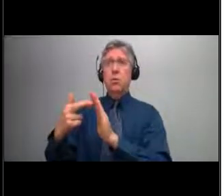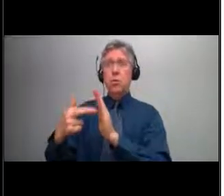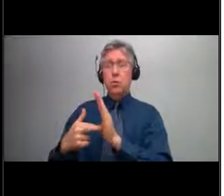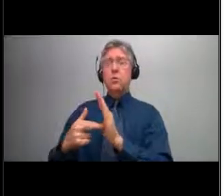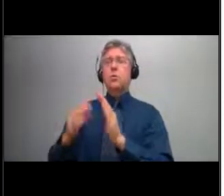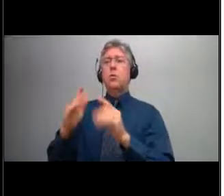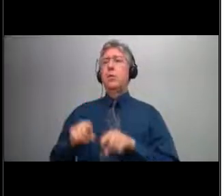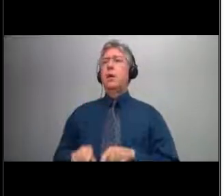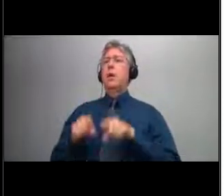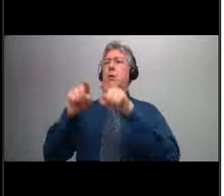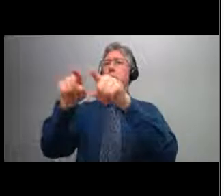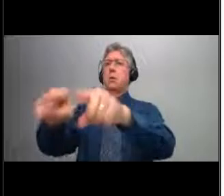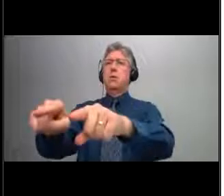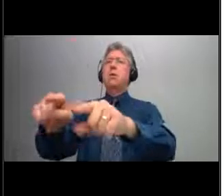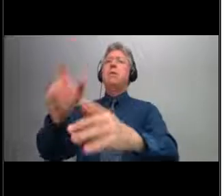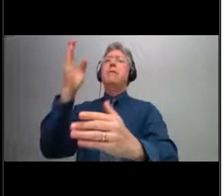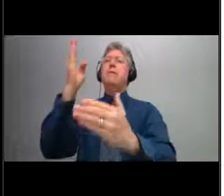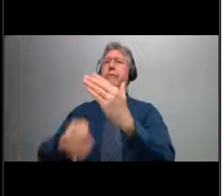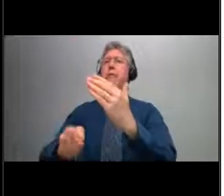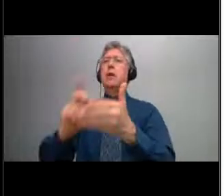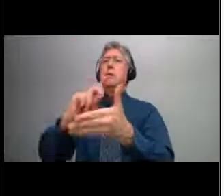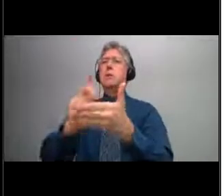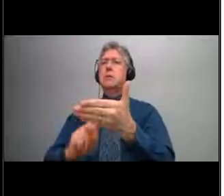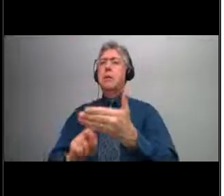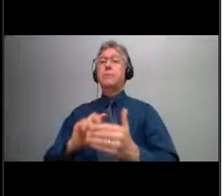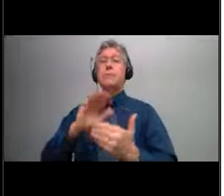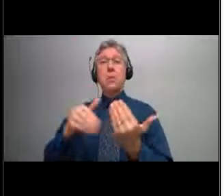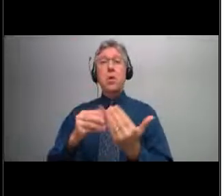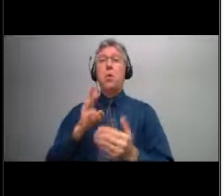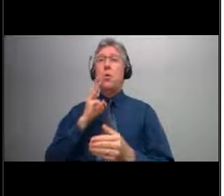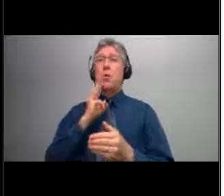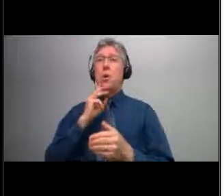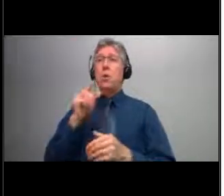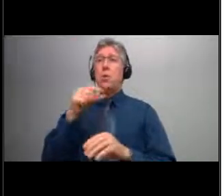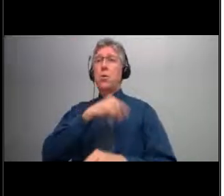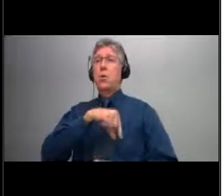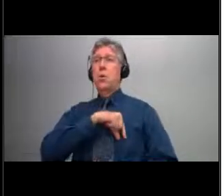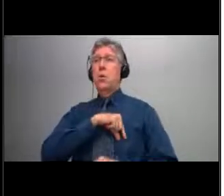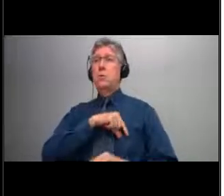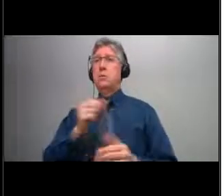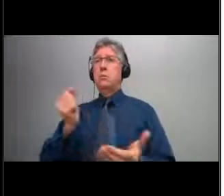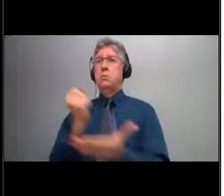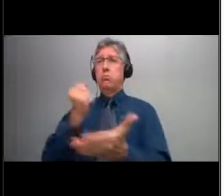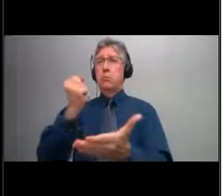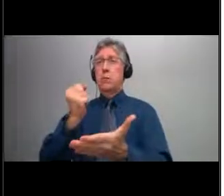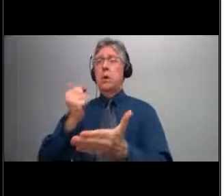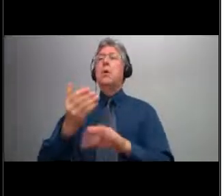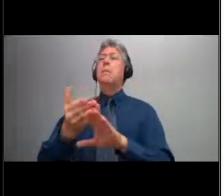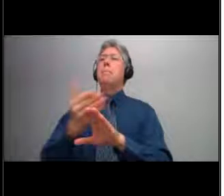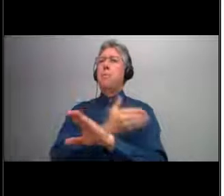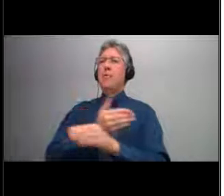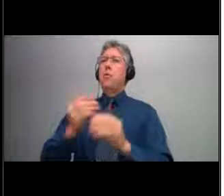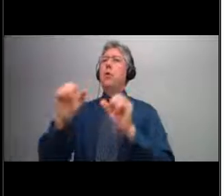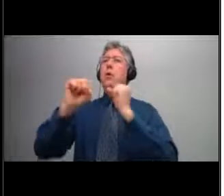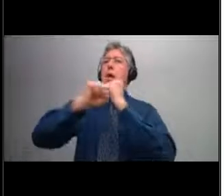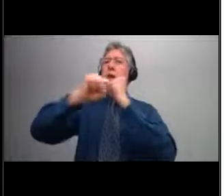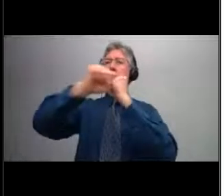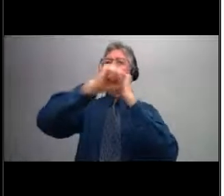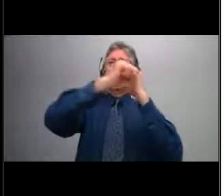concurrent with the final design phase. All water quality permits will be obtained prior to advertisement of the project for